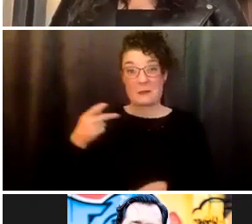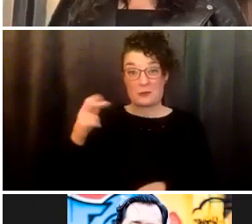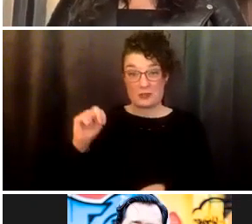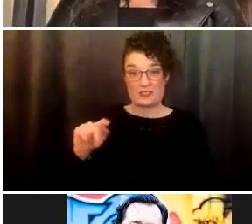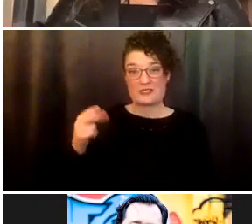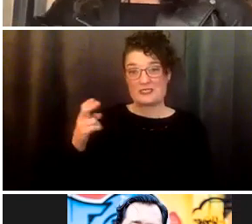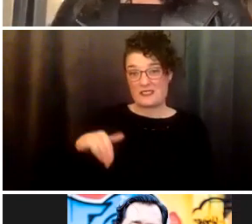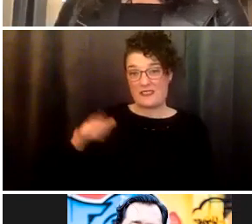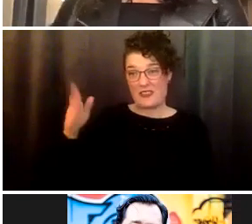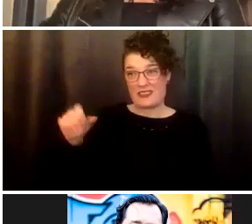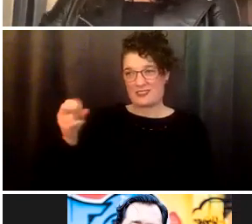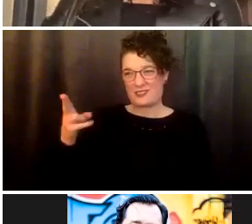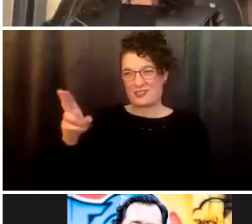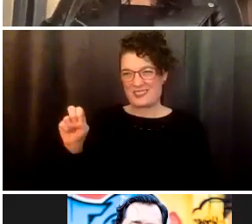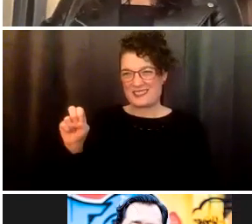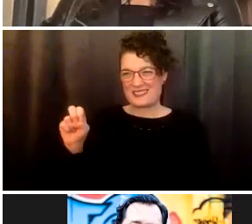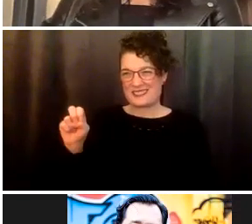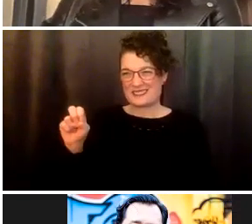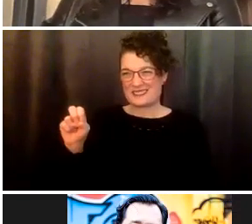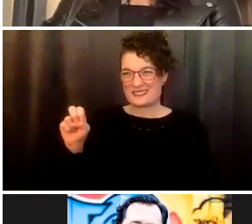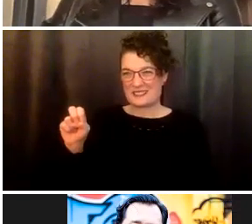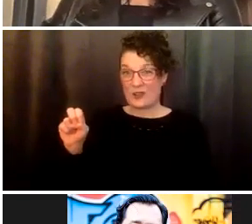they, she.